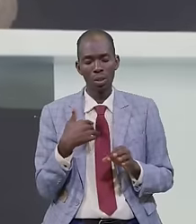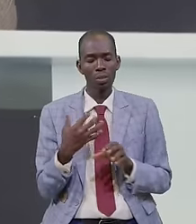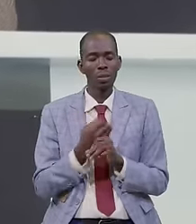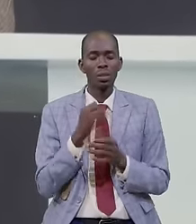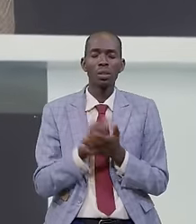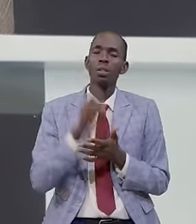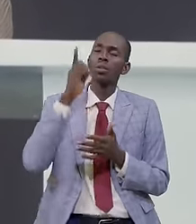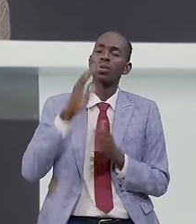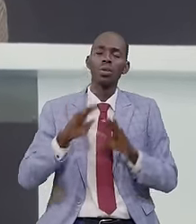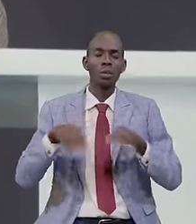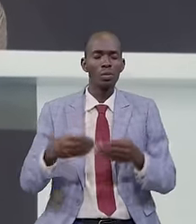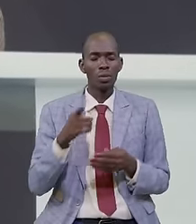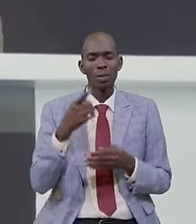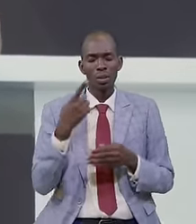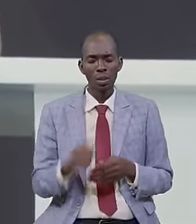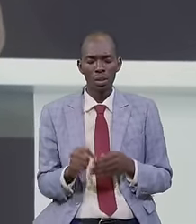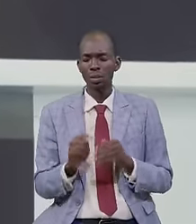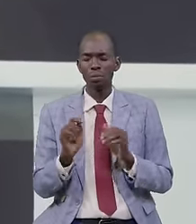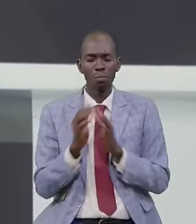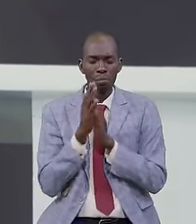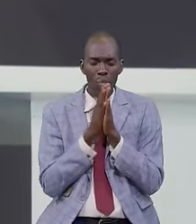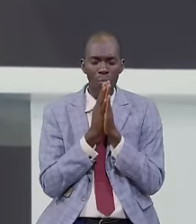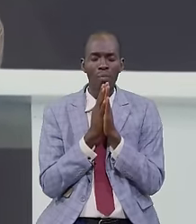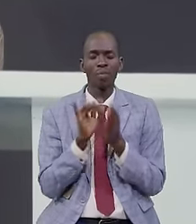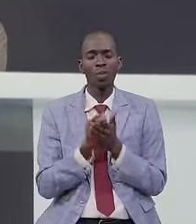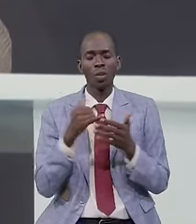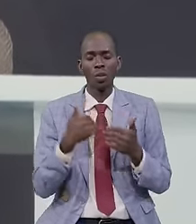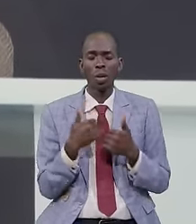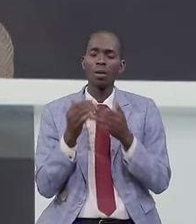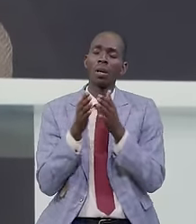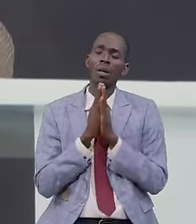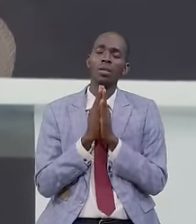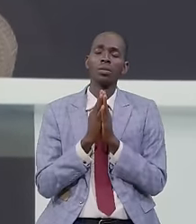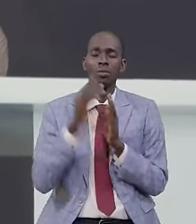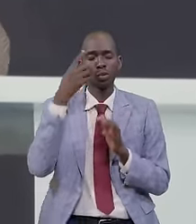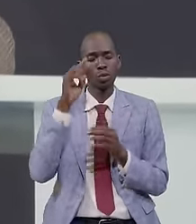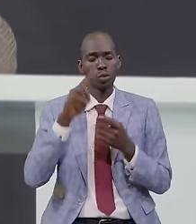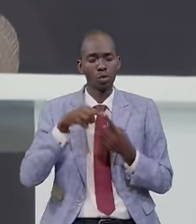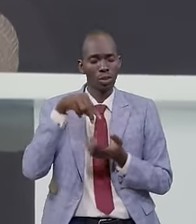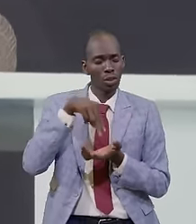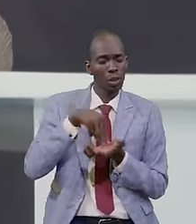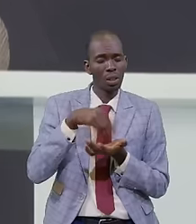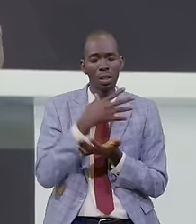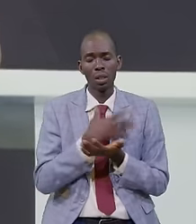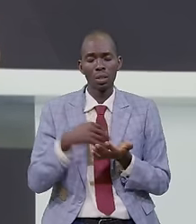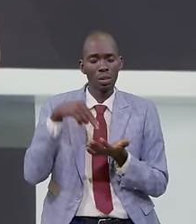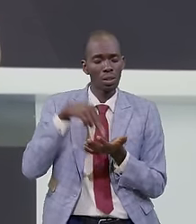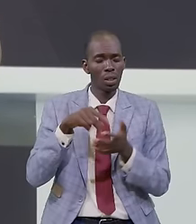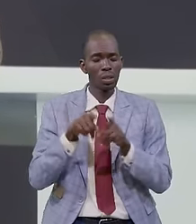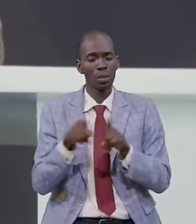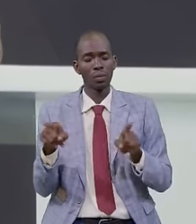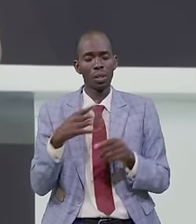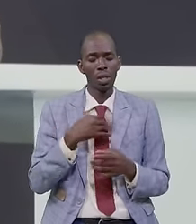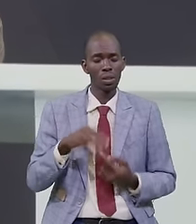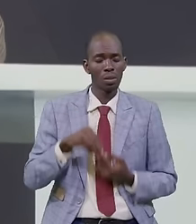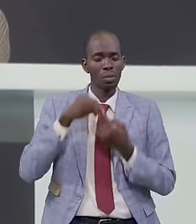the devotion that you have already to stand and stand out, the Lord